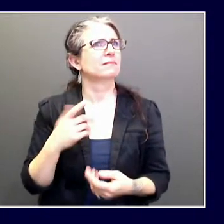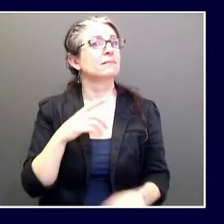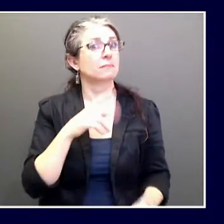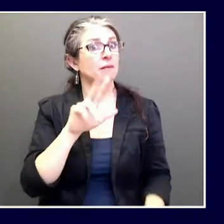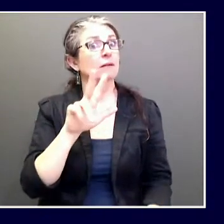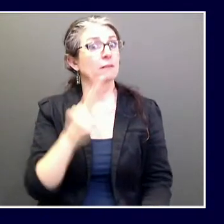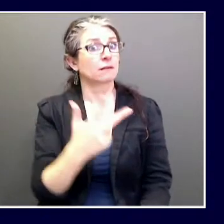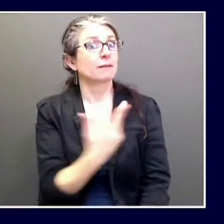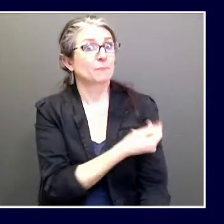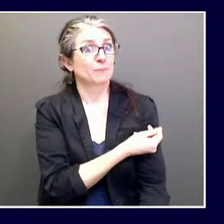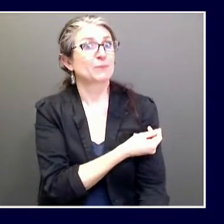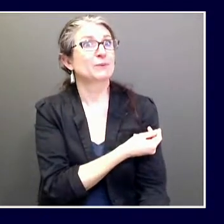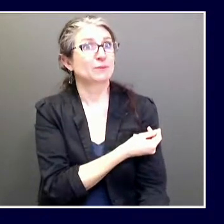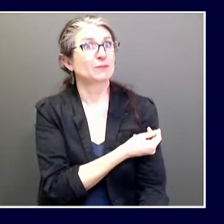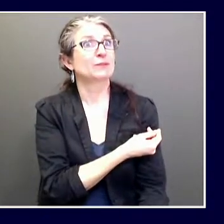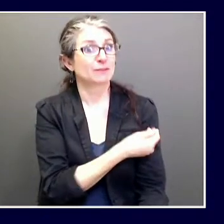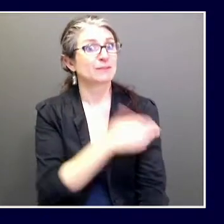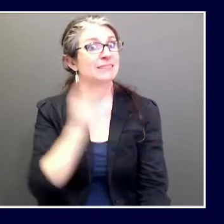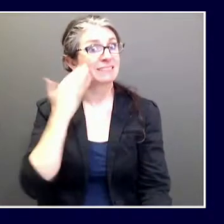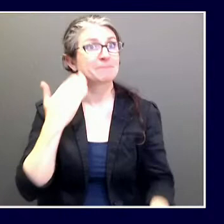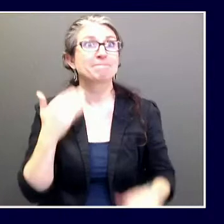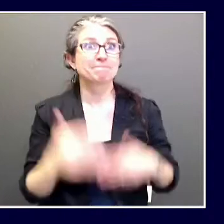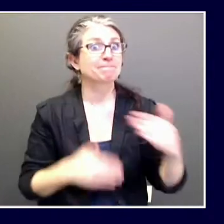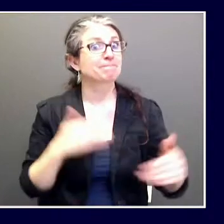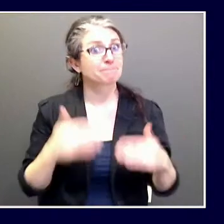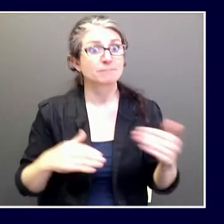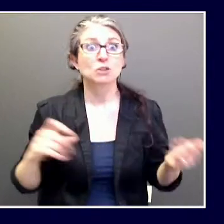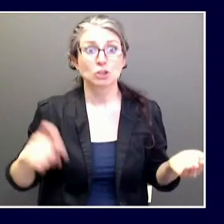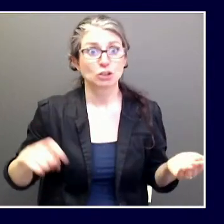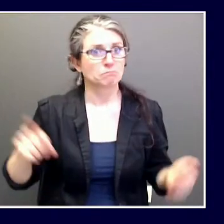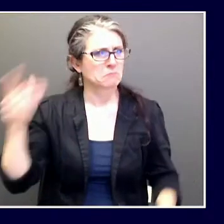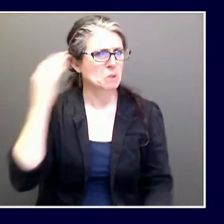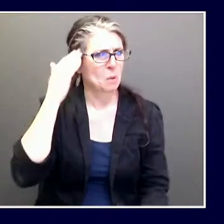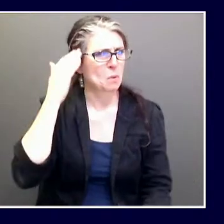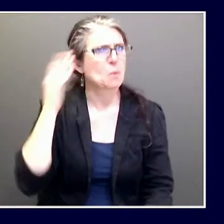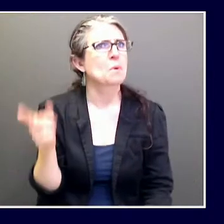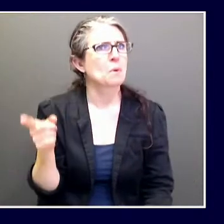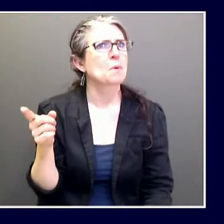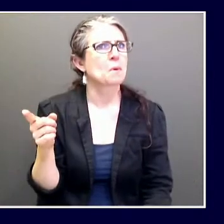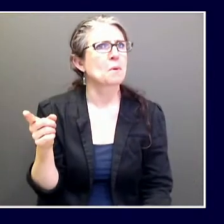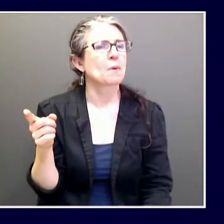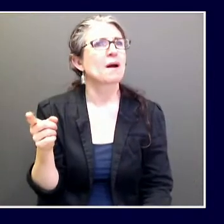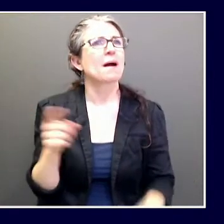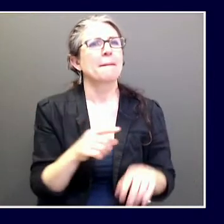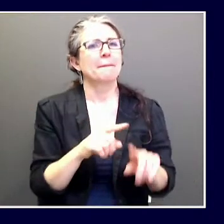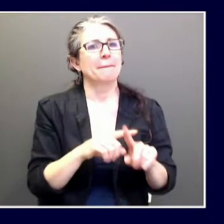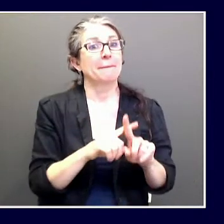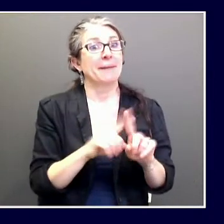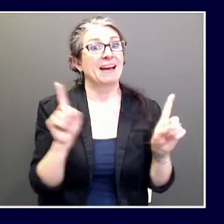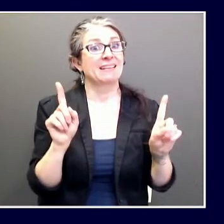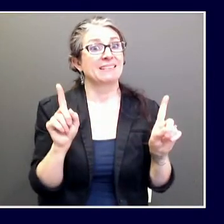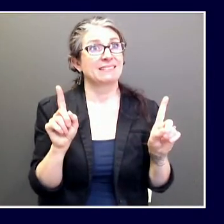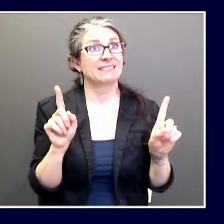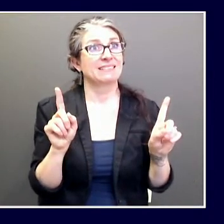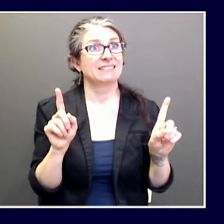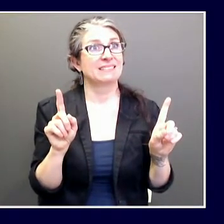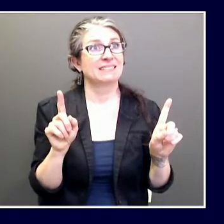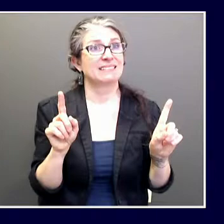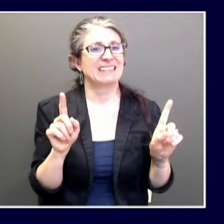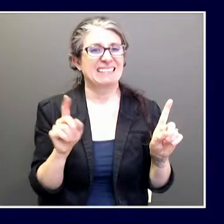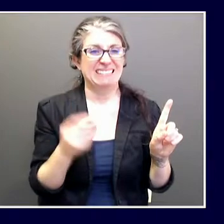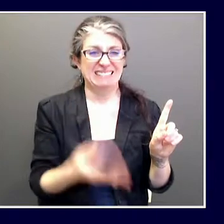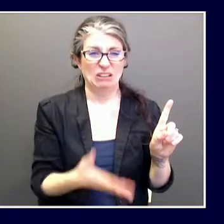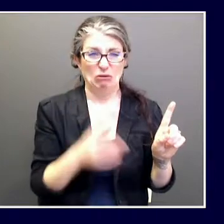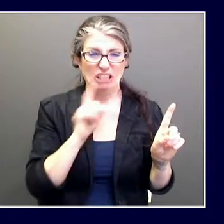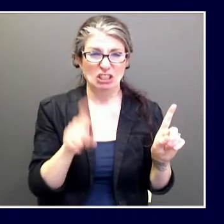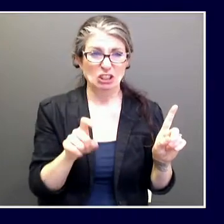it's encouraged and Dr. Shah, I don't know if this is an overstep, but to say that it's essential at this point. But I have